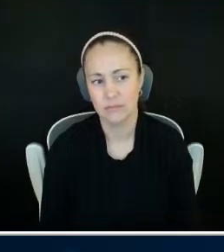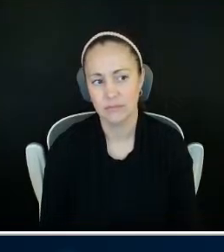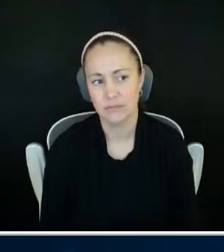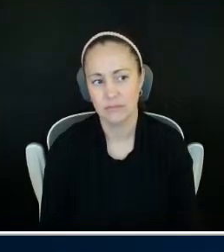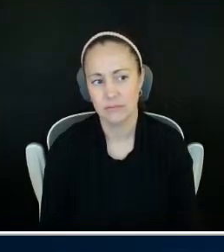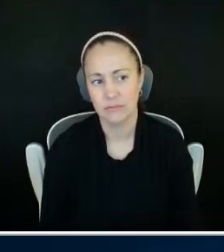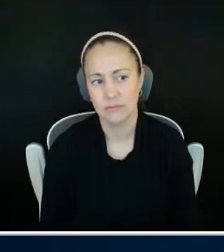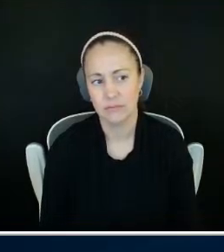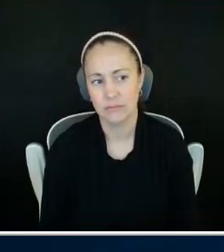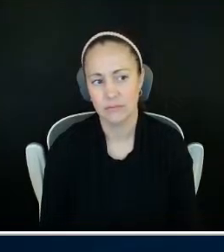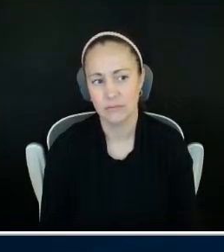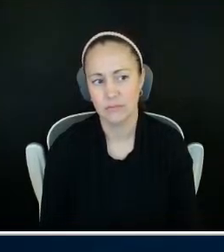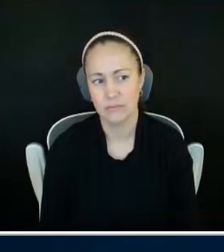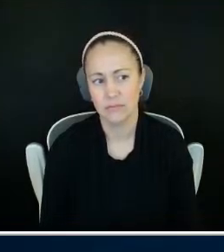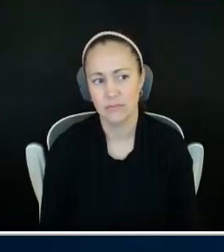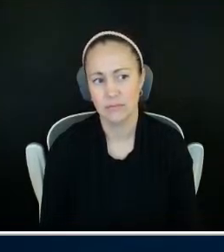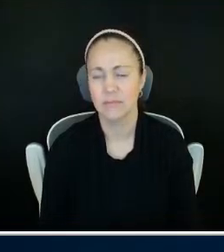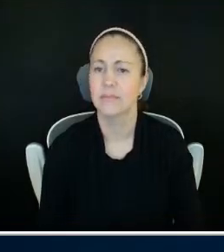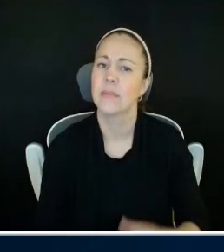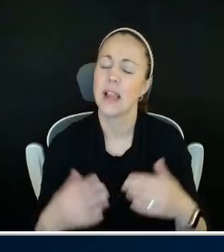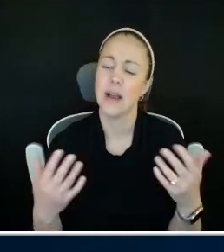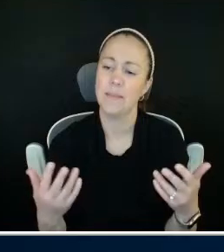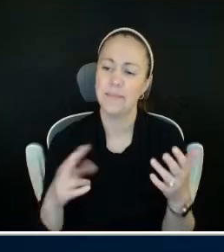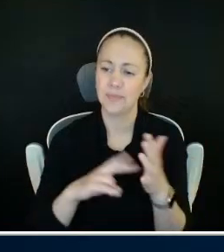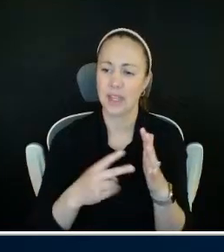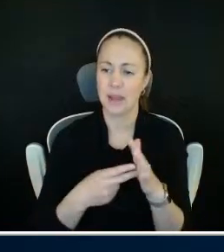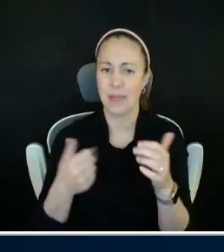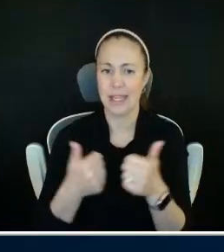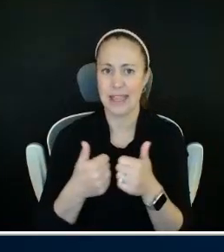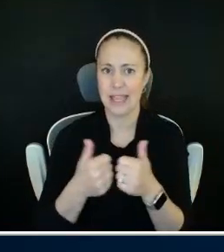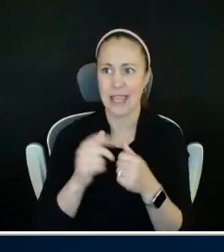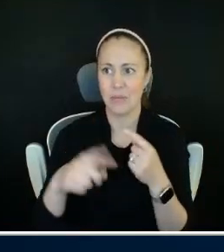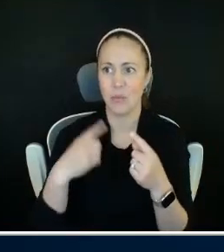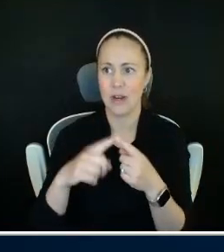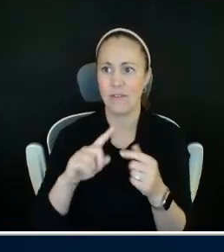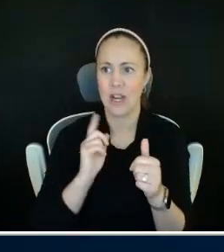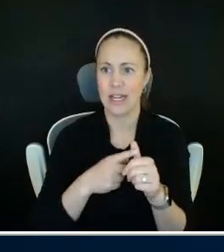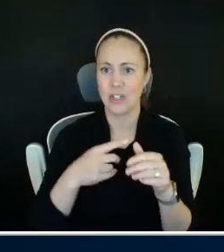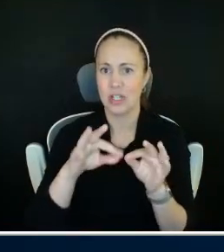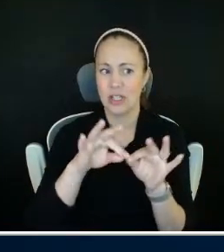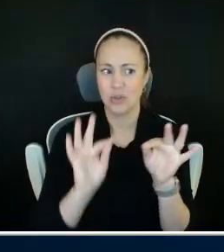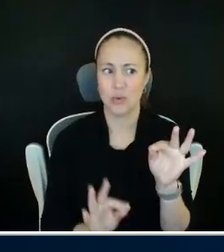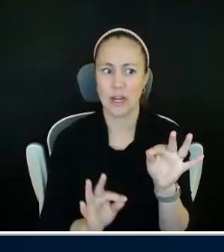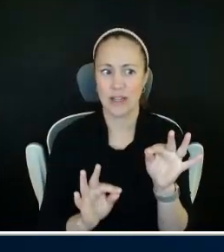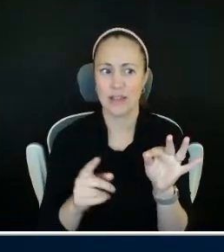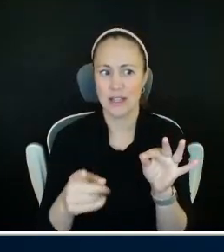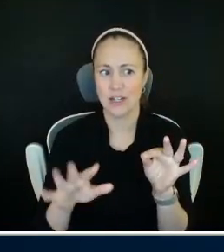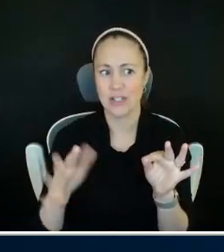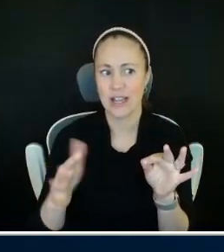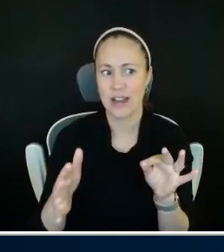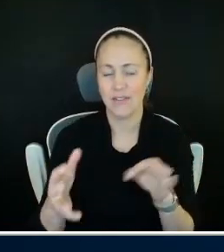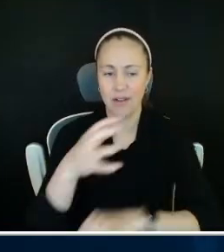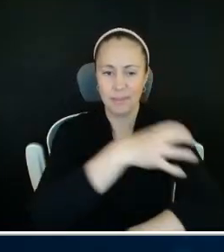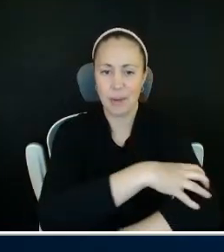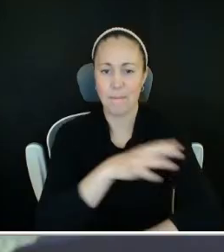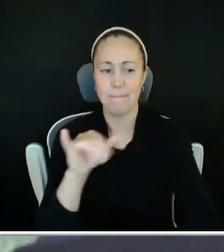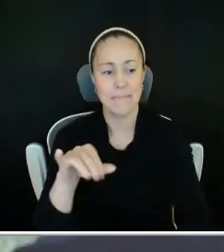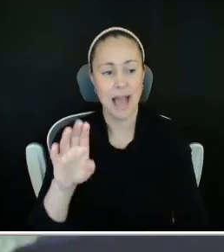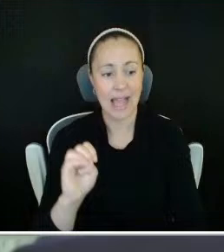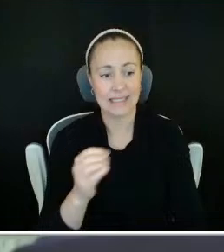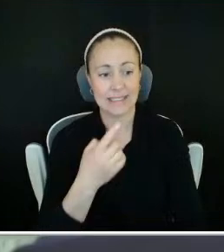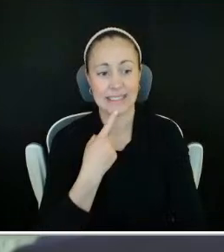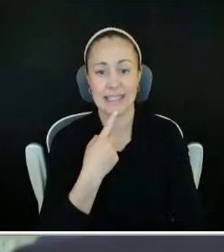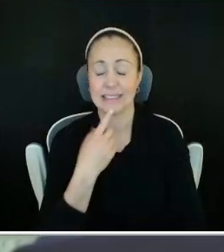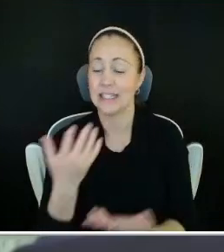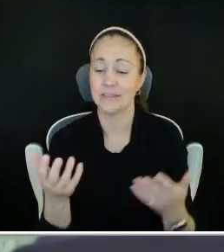I mean, at the game when I initially tore it, they just kind of gave me a bag of ice and told me to kind of walk it off, and then we'd